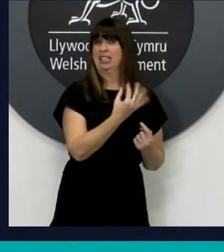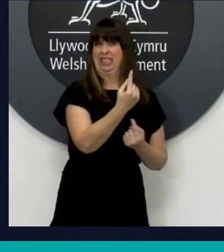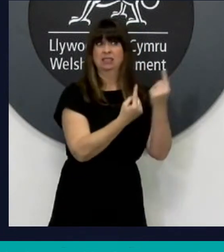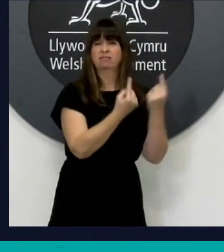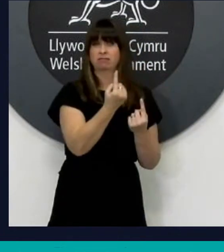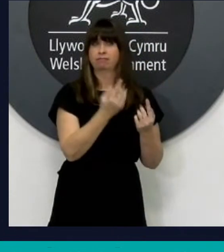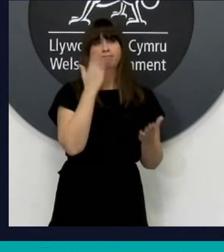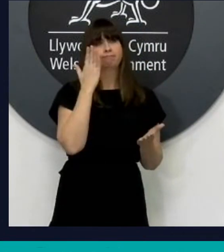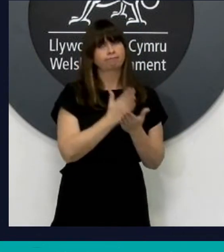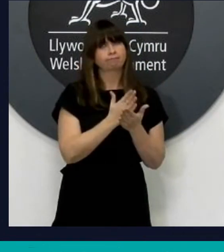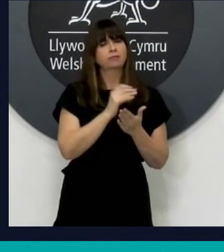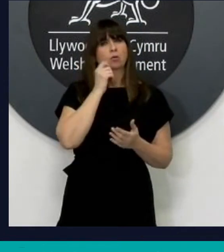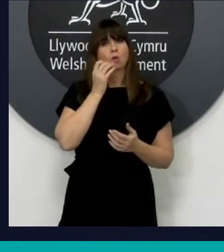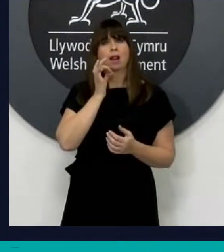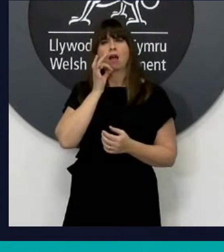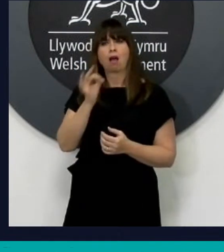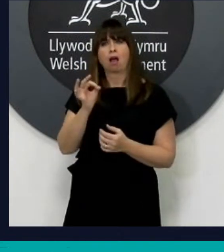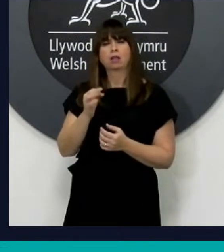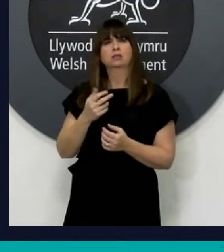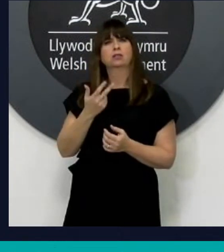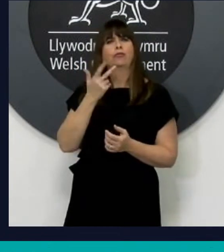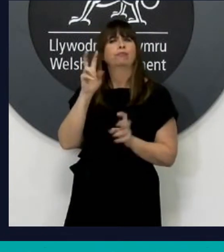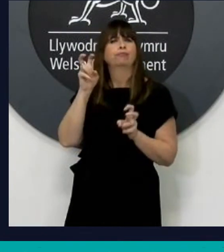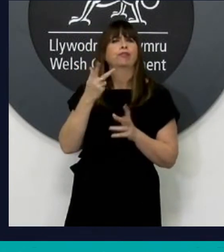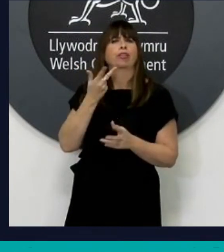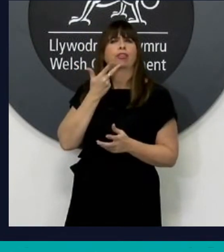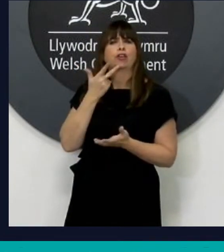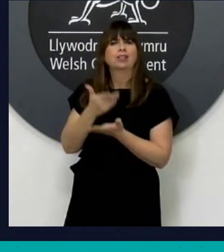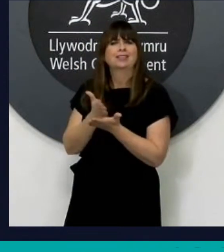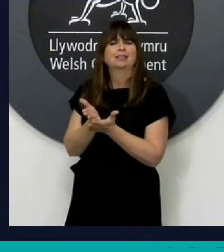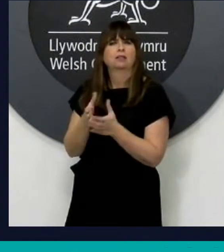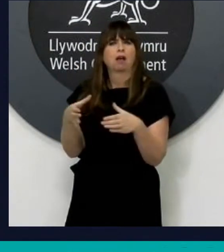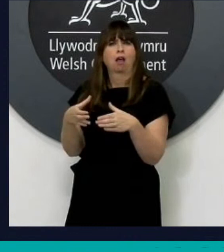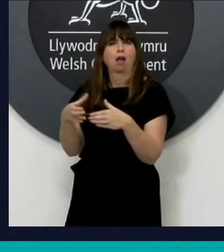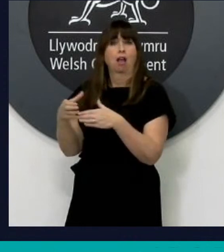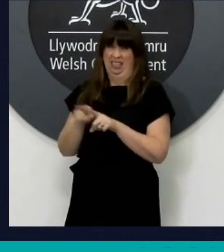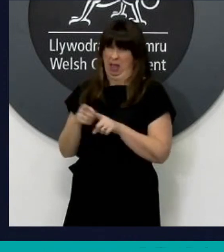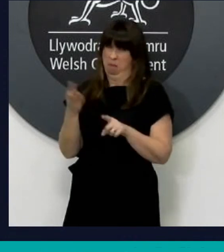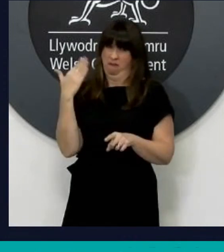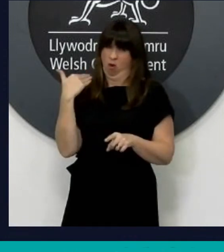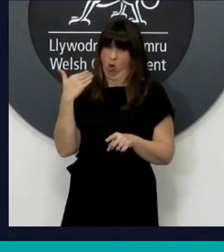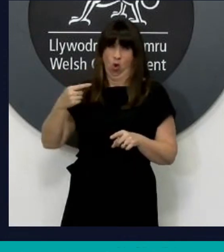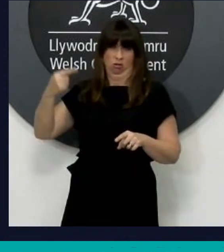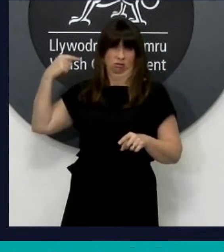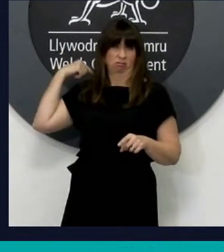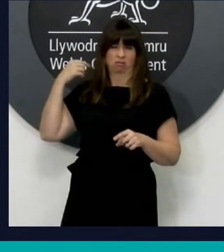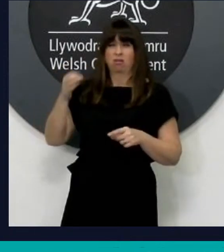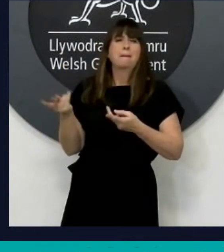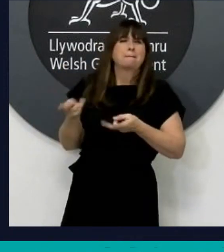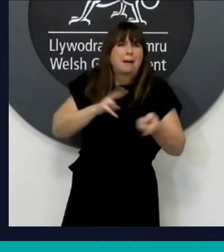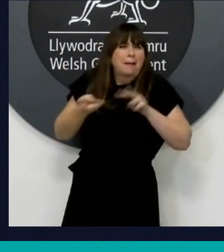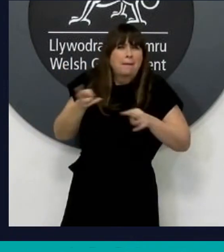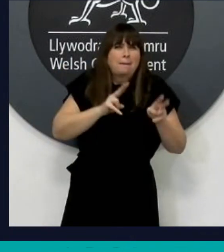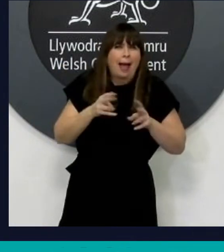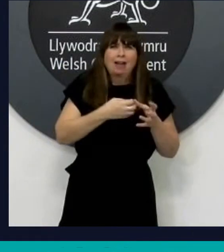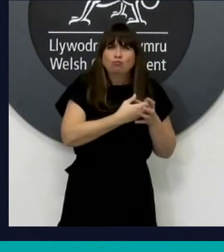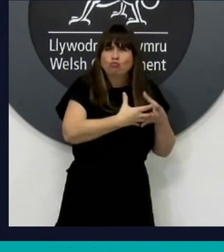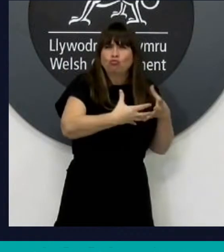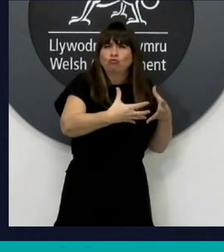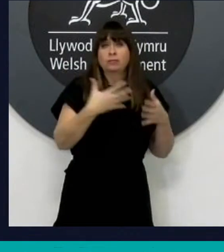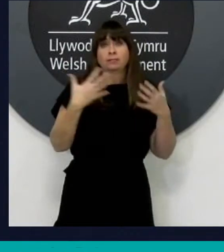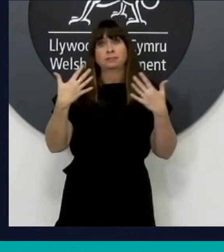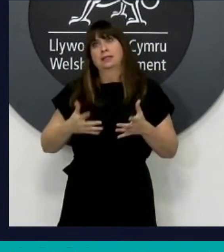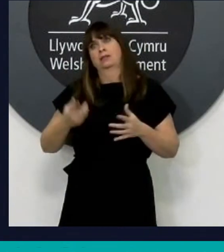definitely include third sector organisations that helped us previously. We had tremendous help from our other